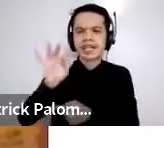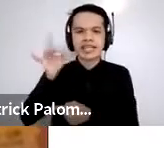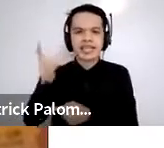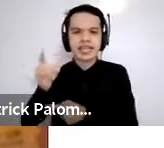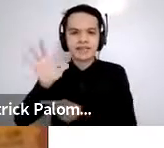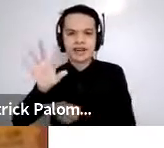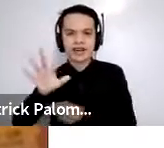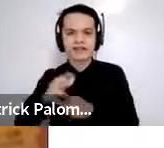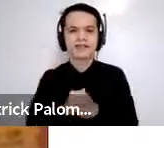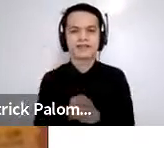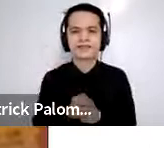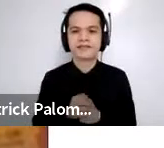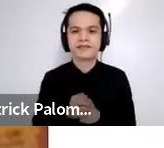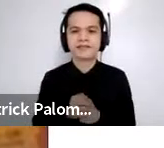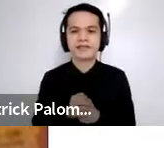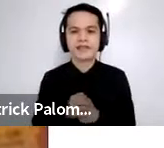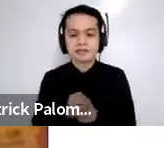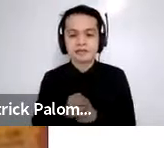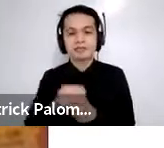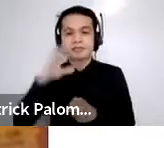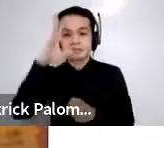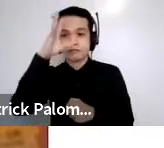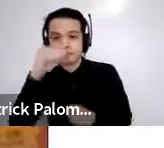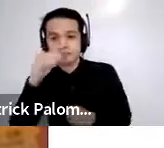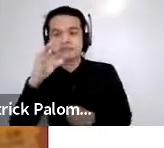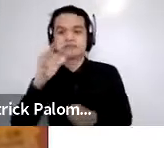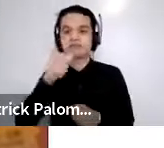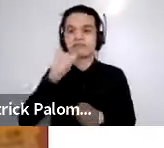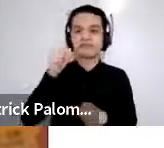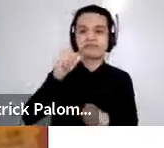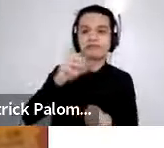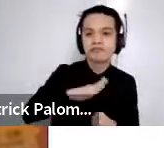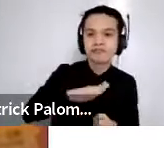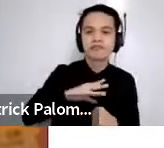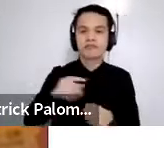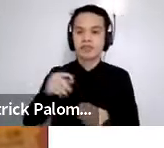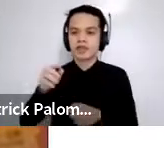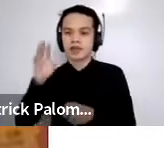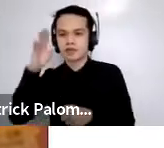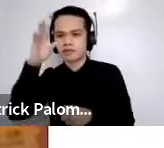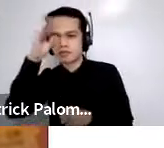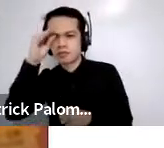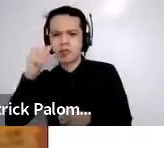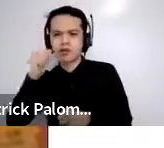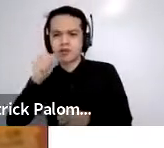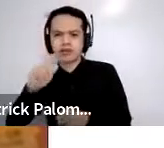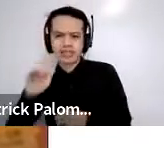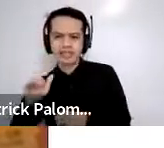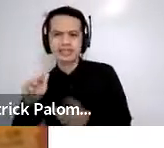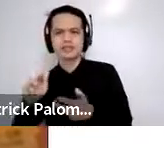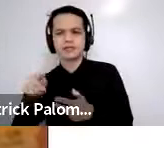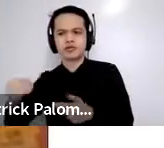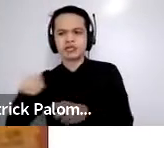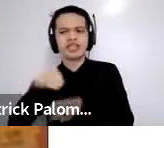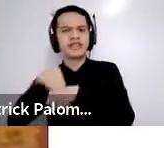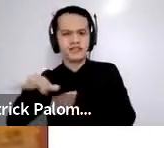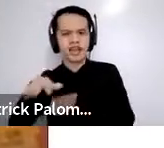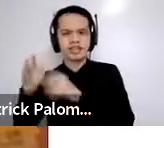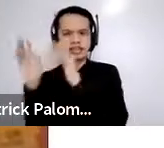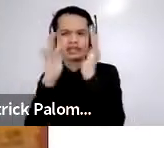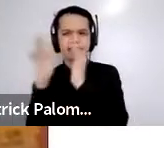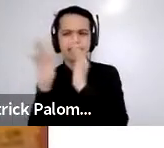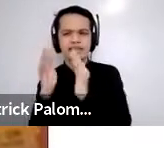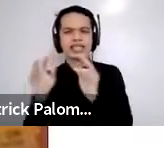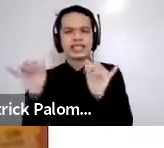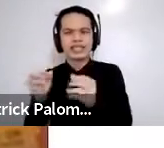Men, women, boys and girls with disability are more likely to be adversely affected by disaster and face numerous barriers to